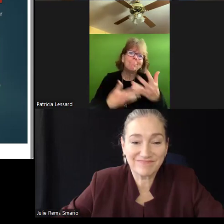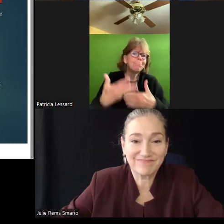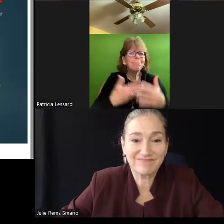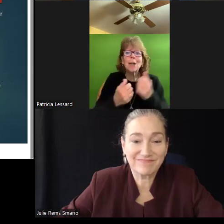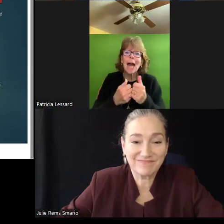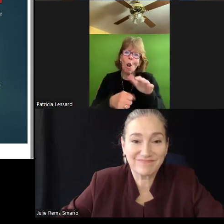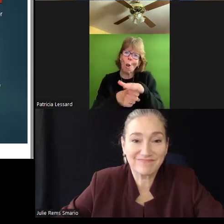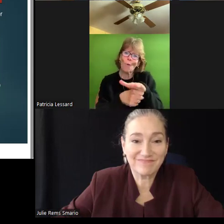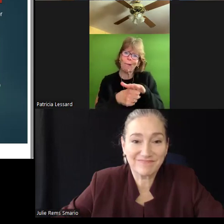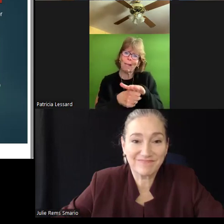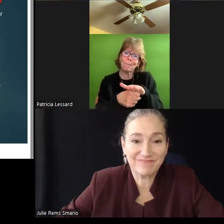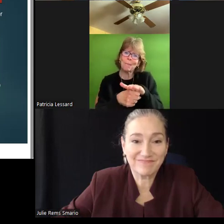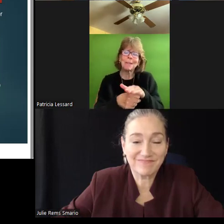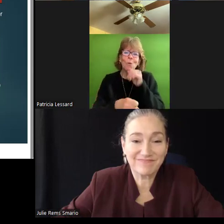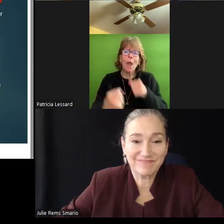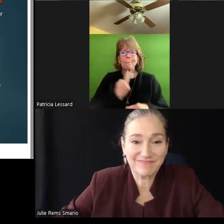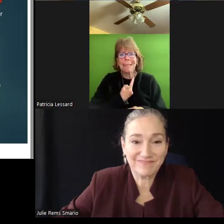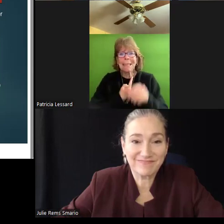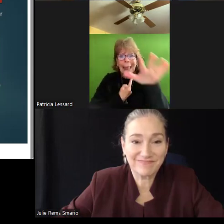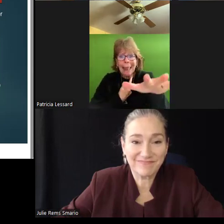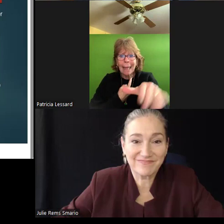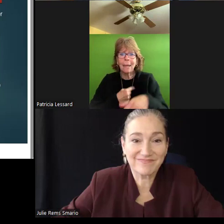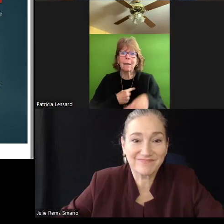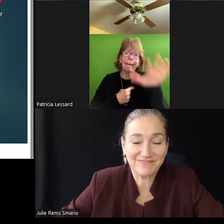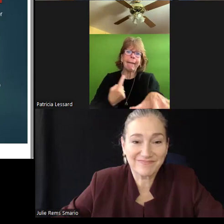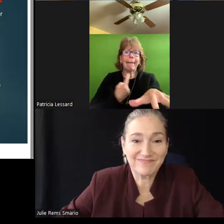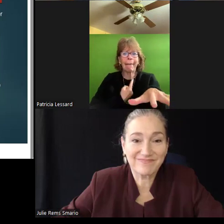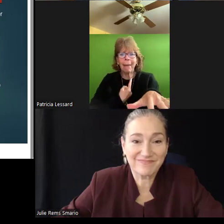Let's see what we can all do together from this point.